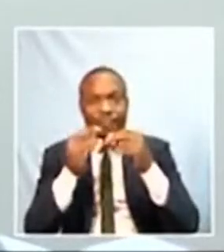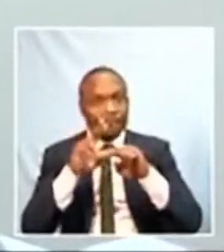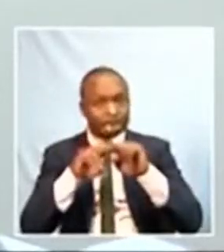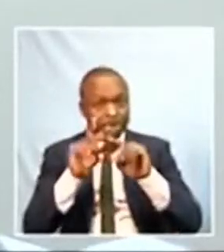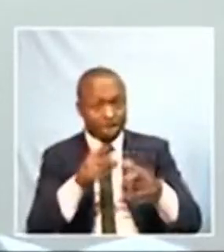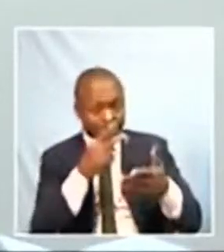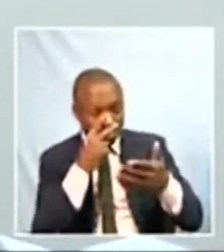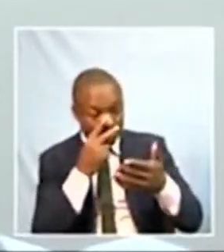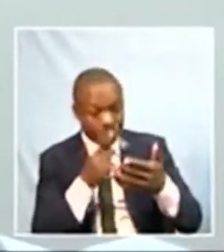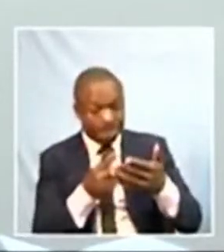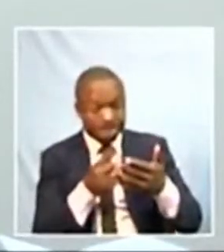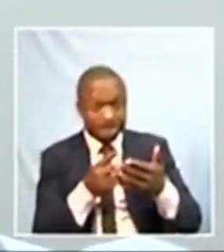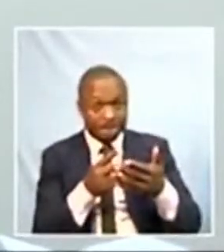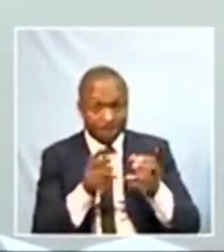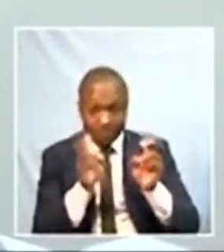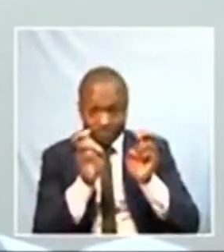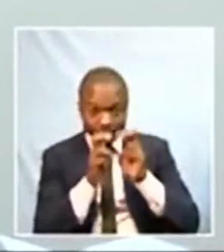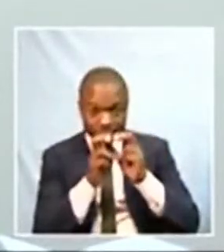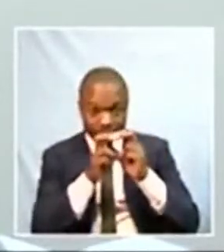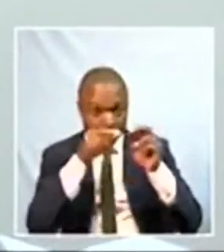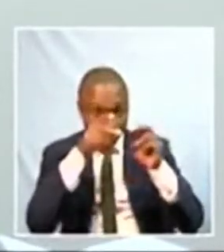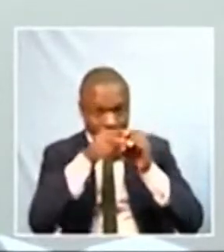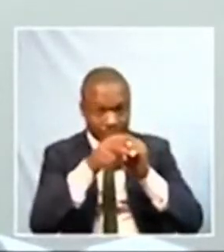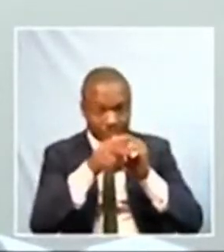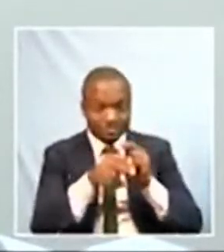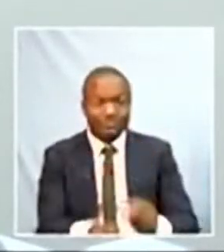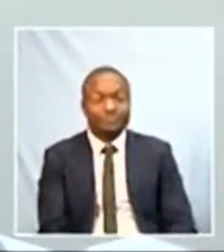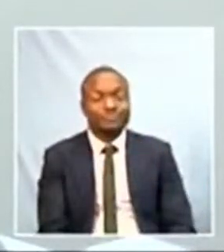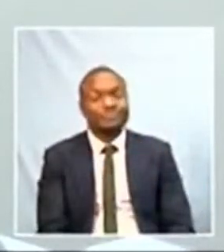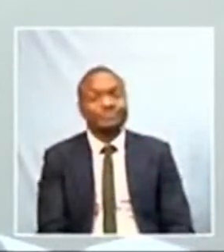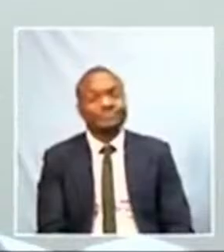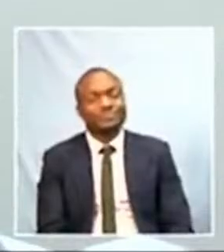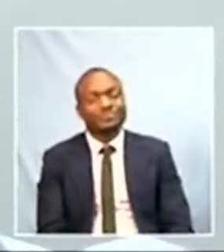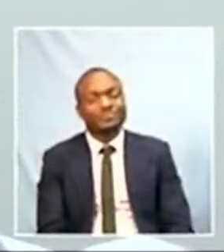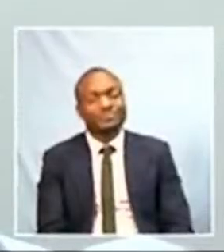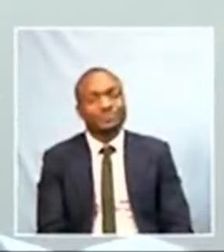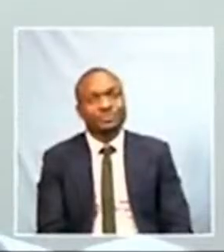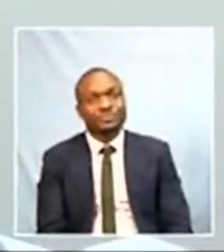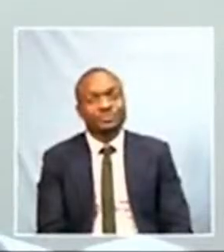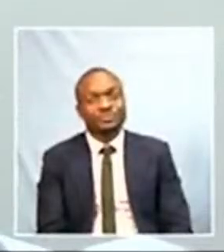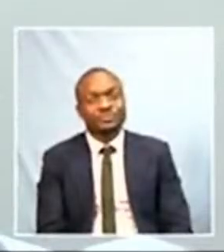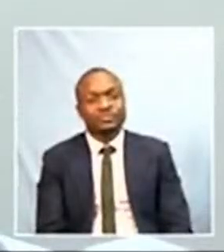you look at the contract was terminated on the